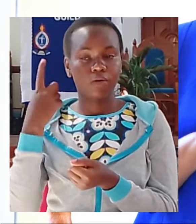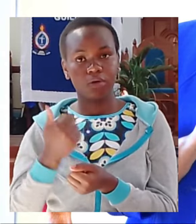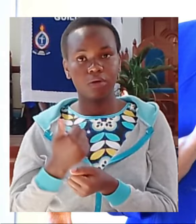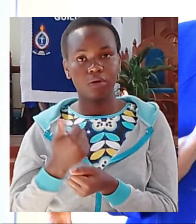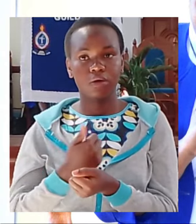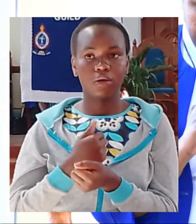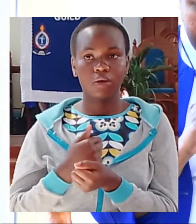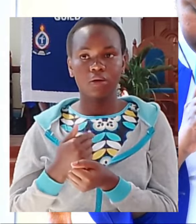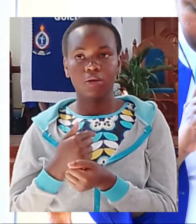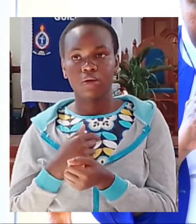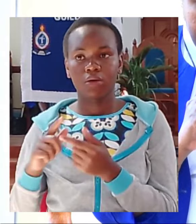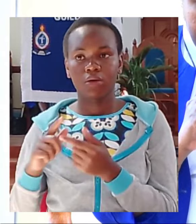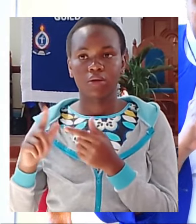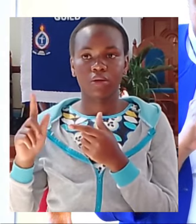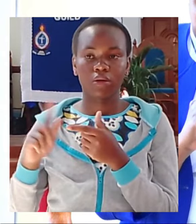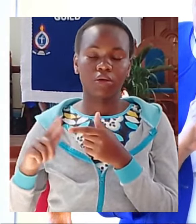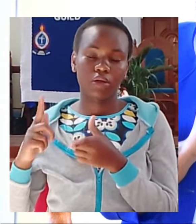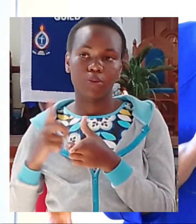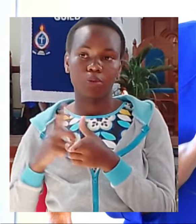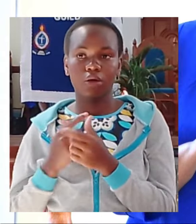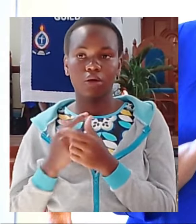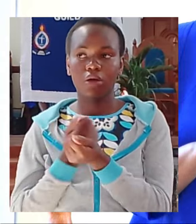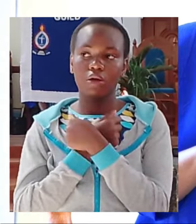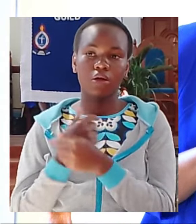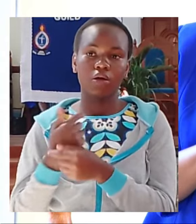That thou, my God,